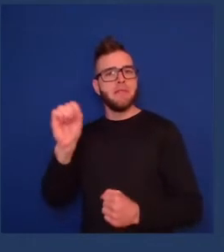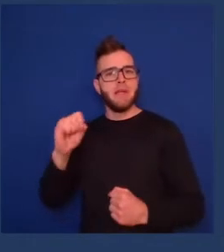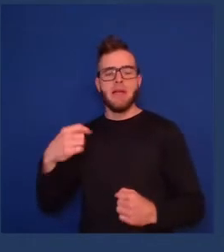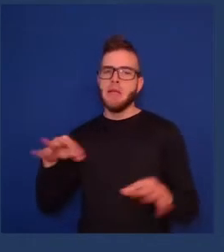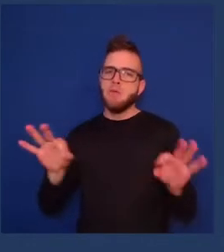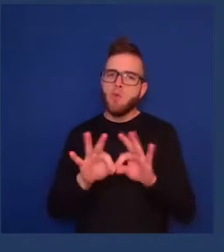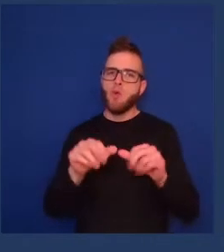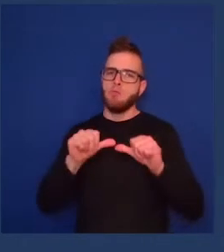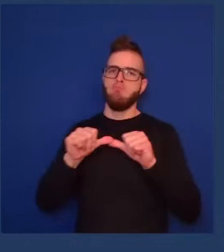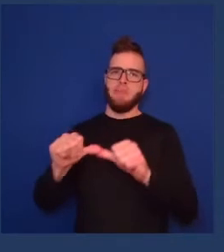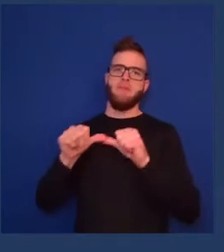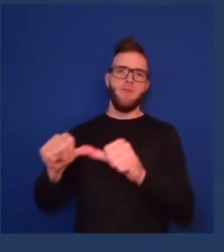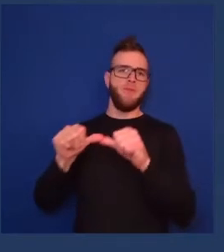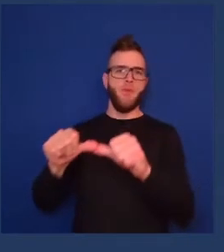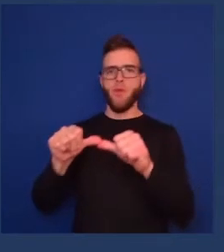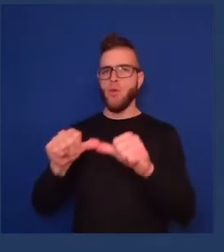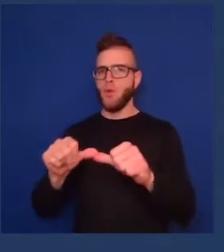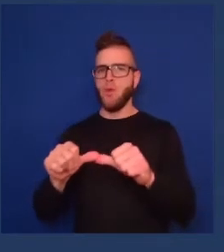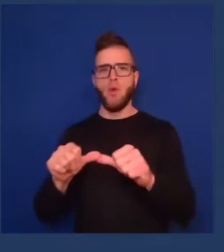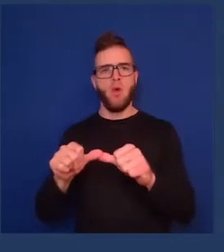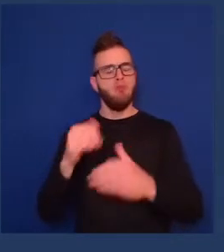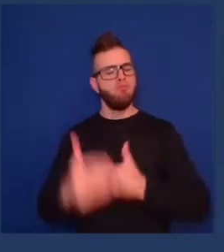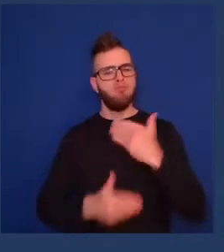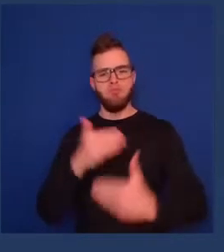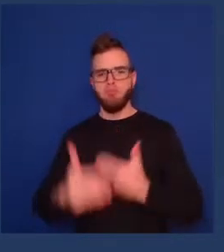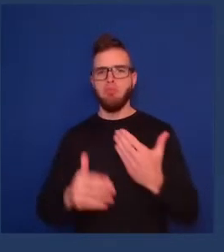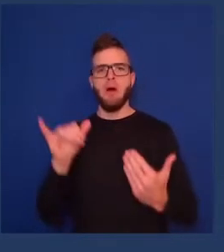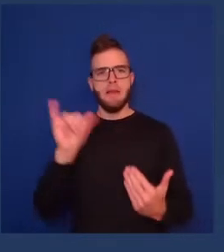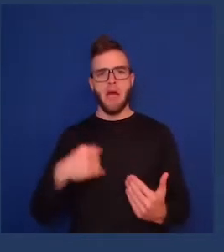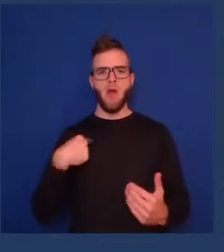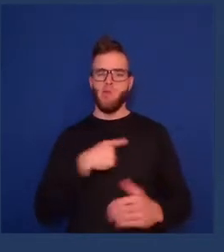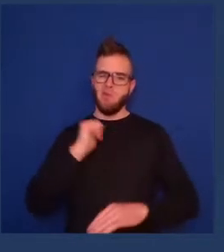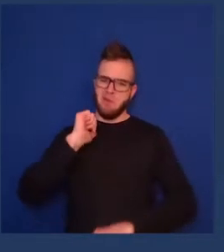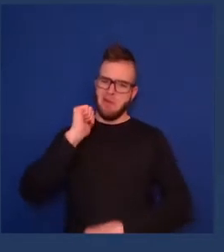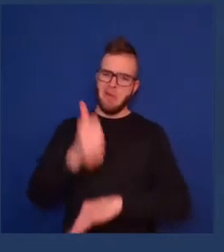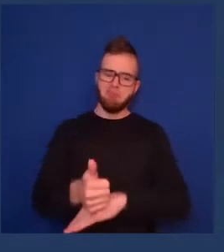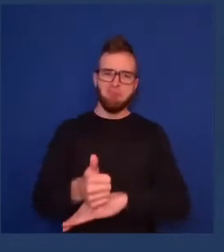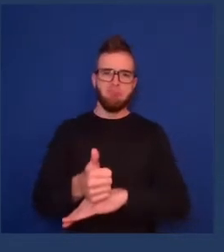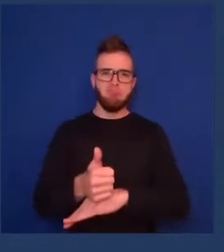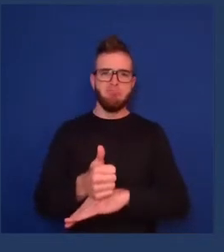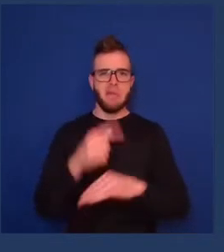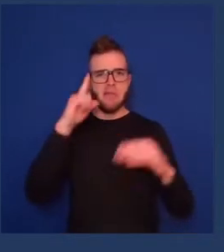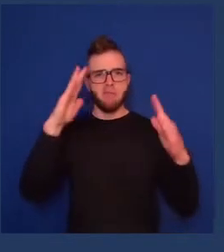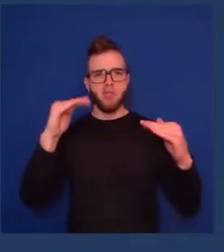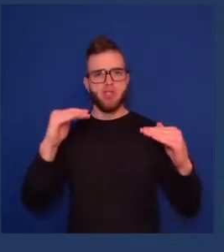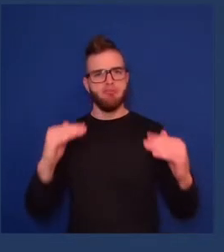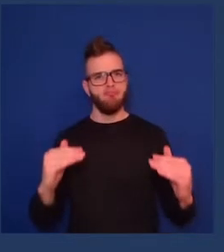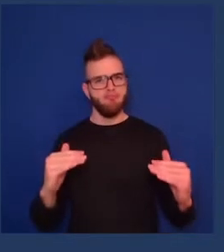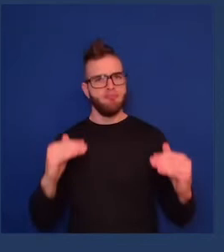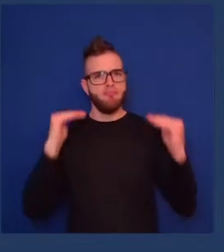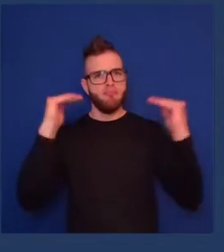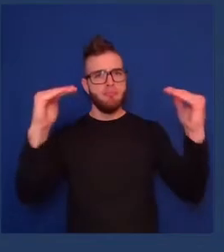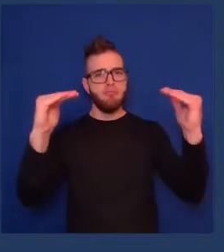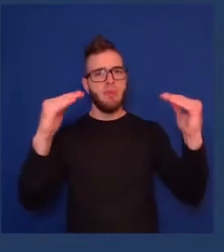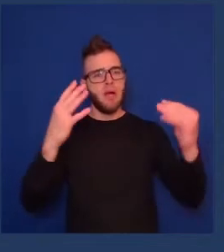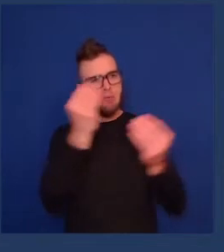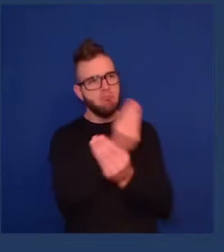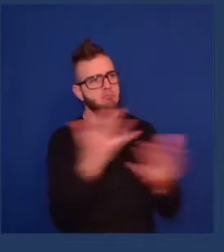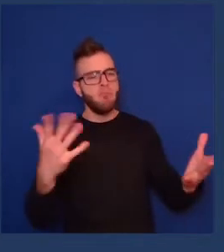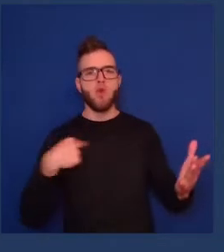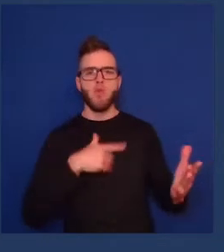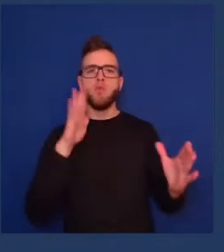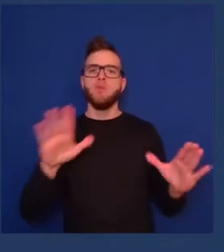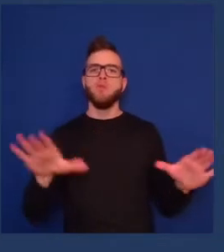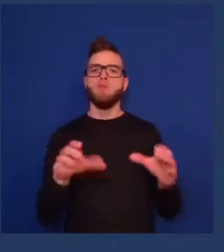to Seattle, Tim, 2 years ago, that we have to keep moving forward. And that, more than anything, is what we're trying to do. We're